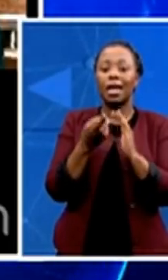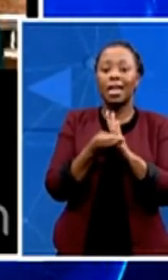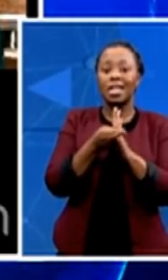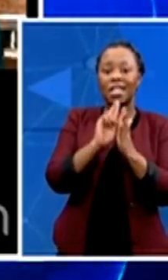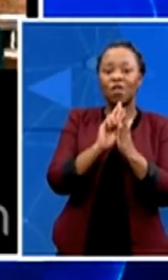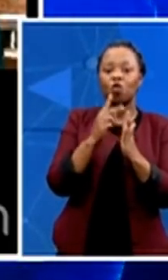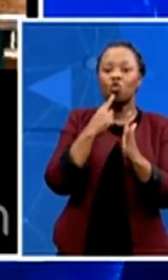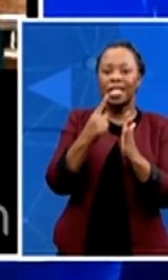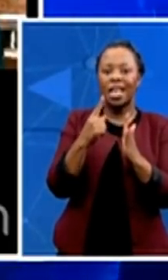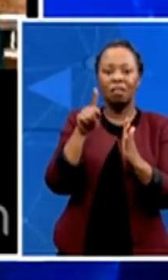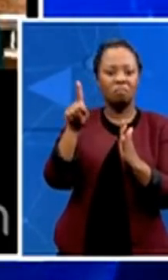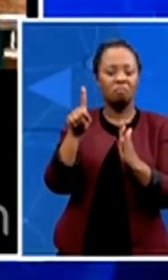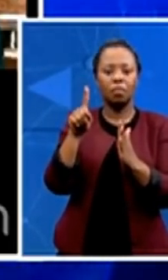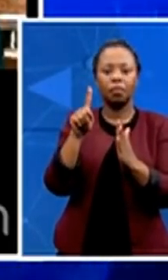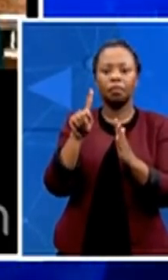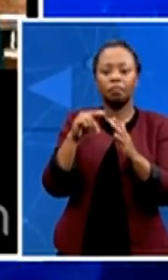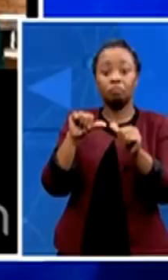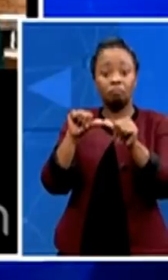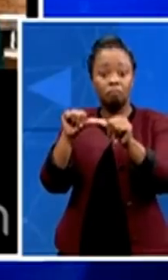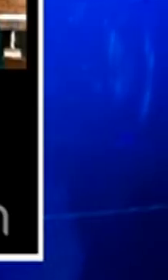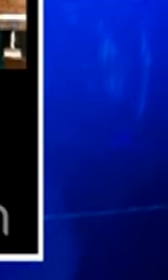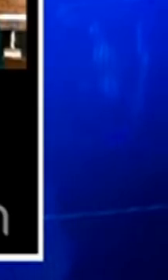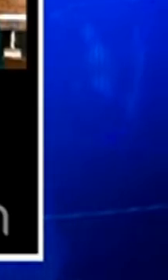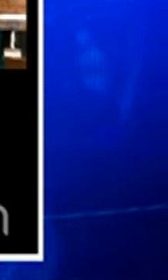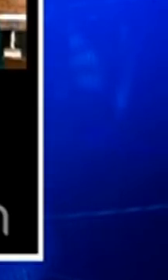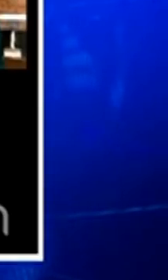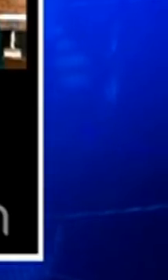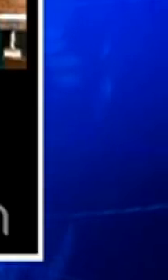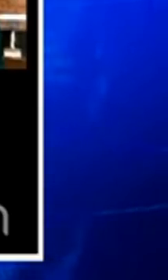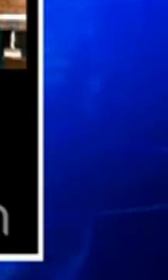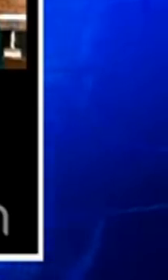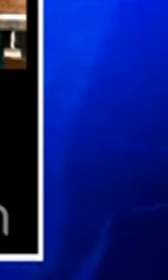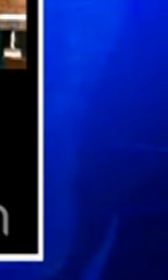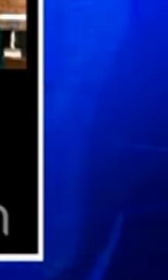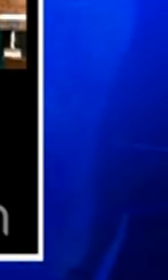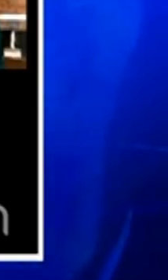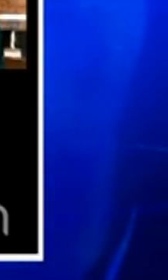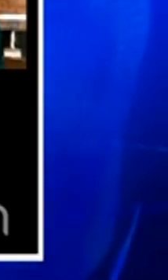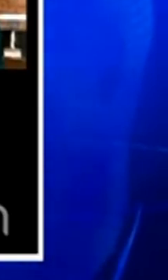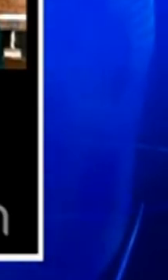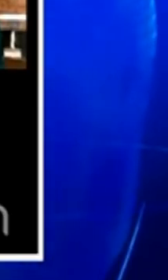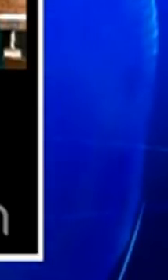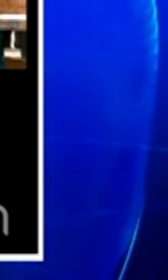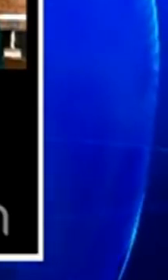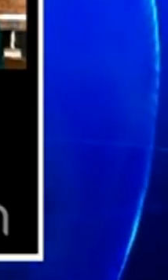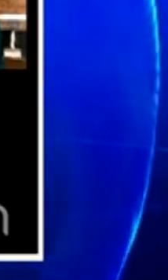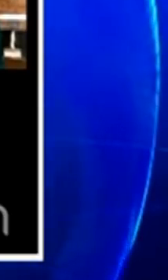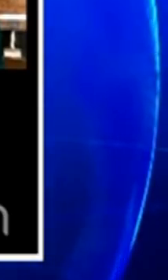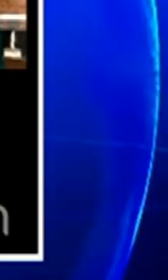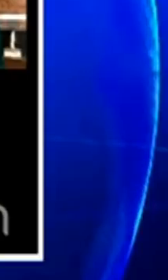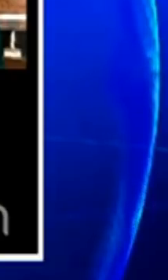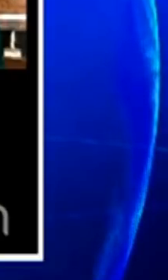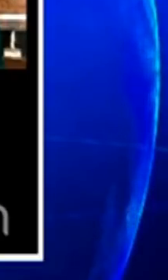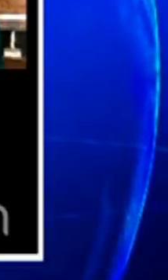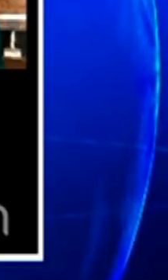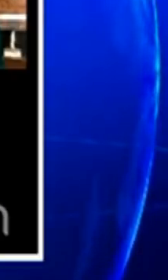proceedings, you are reconciling yourself with whatever decision a court will make. So this